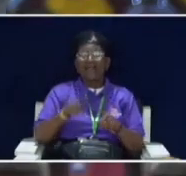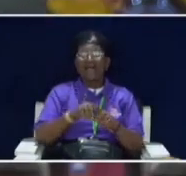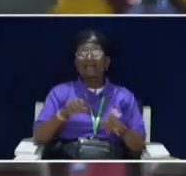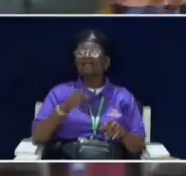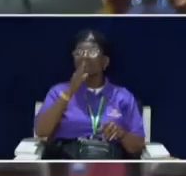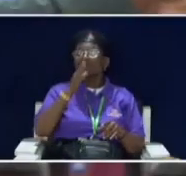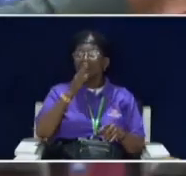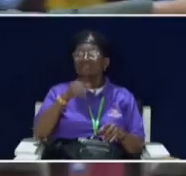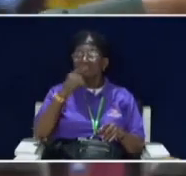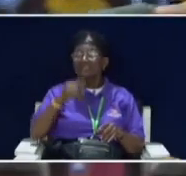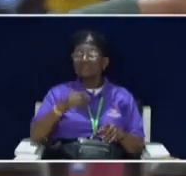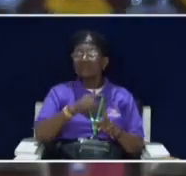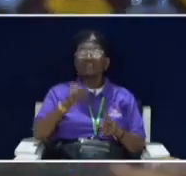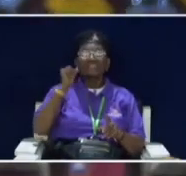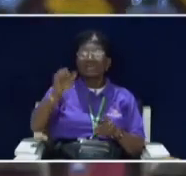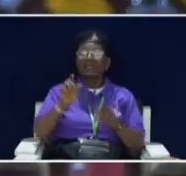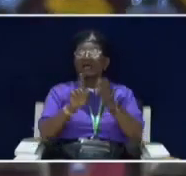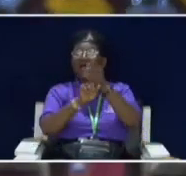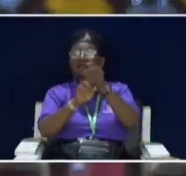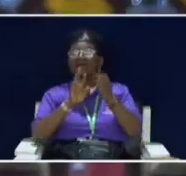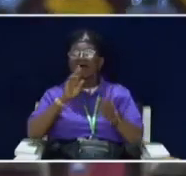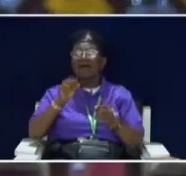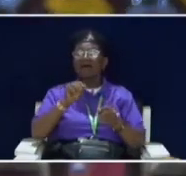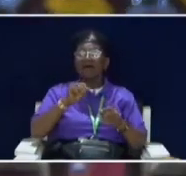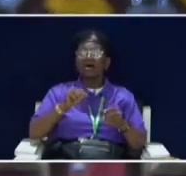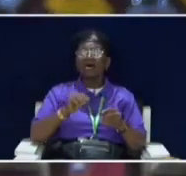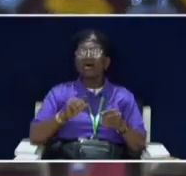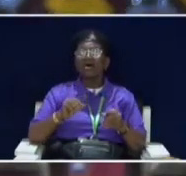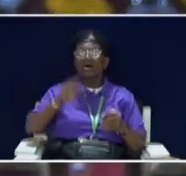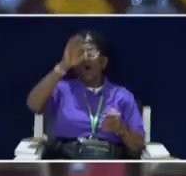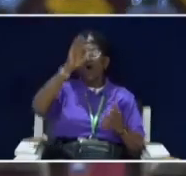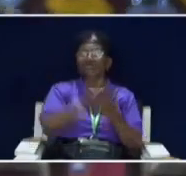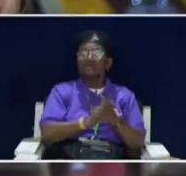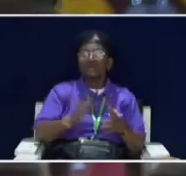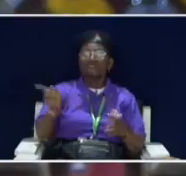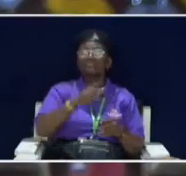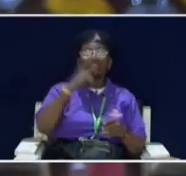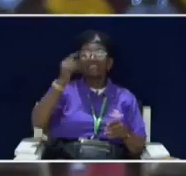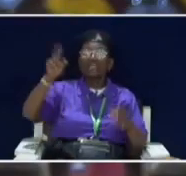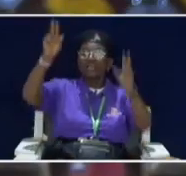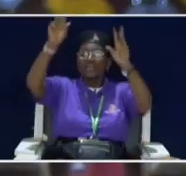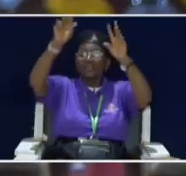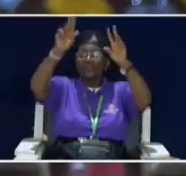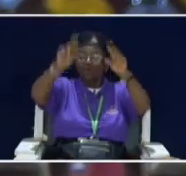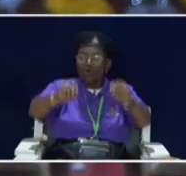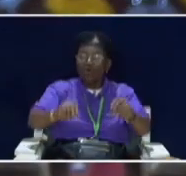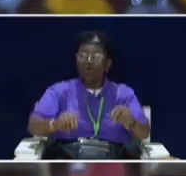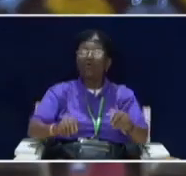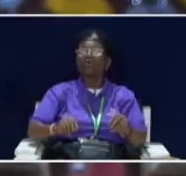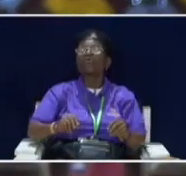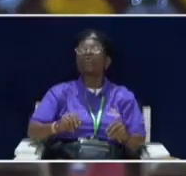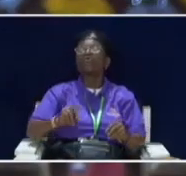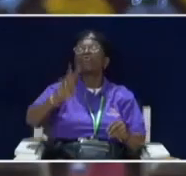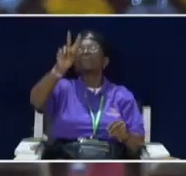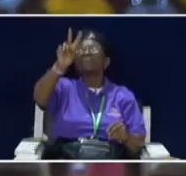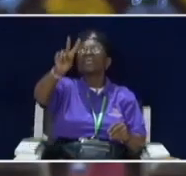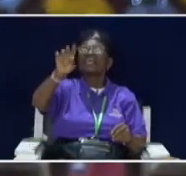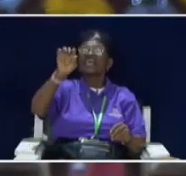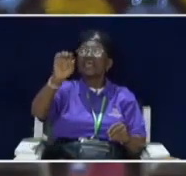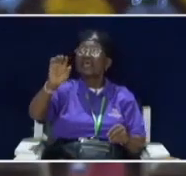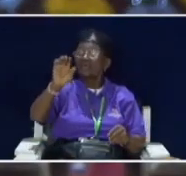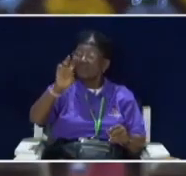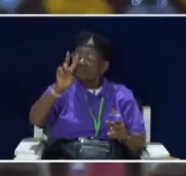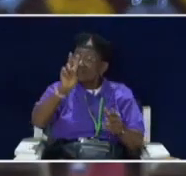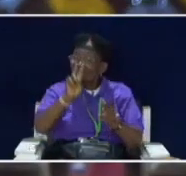she held her husband, you would say, no vacancy today, come tomorrow. Are you with